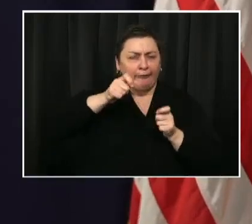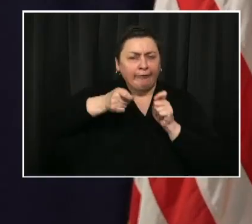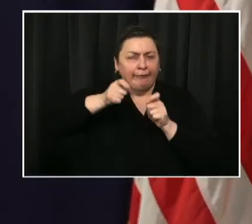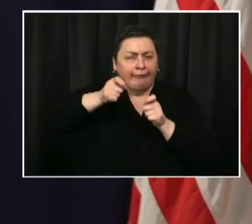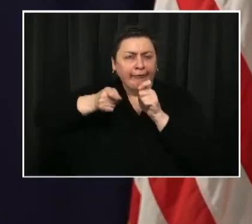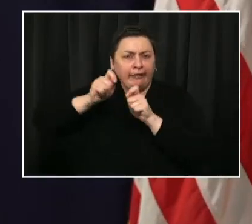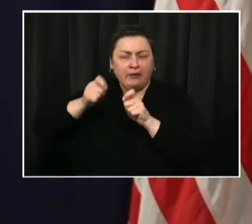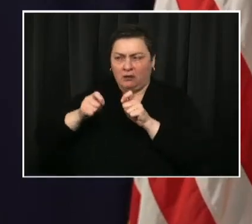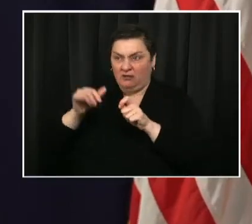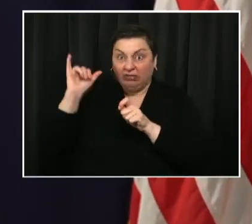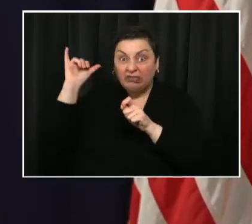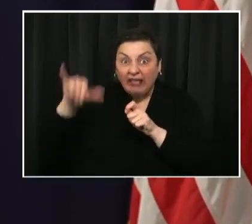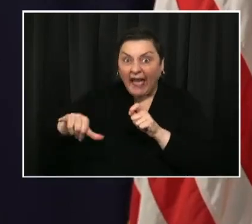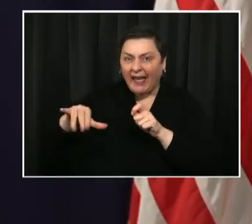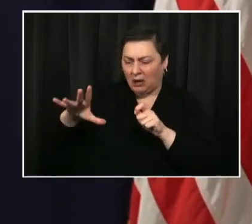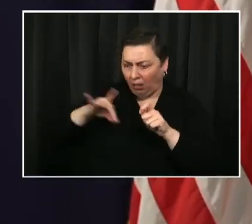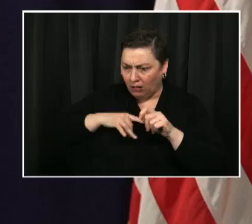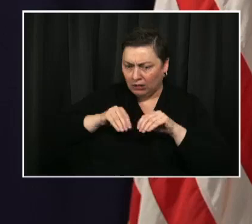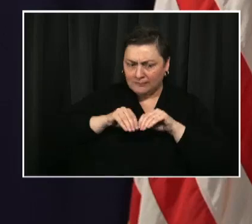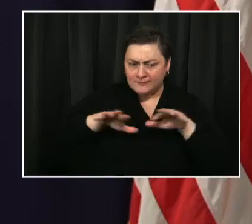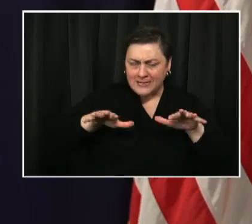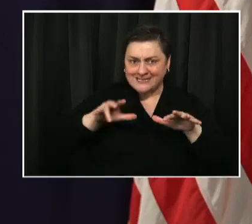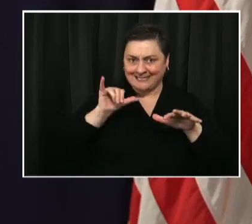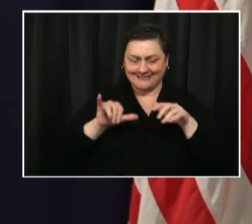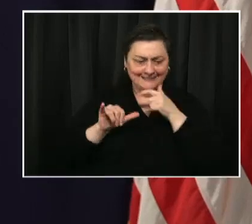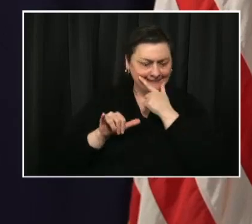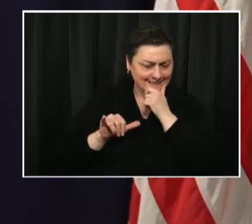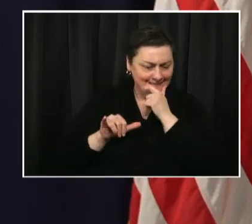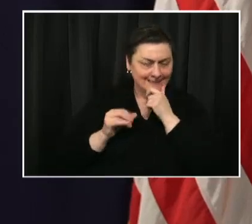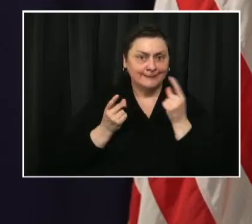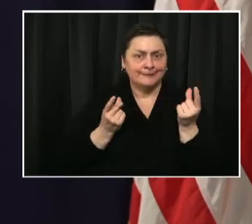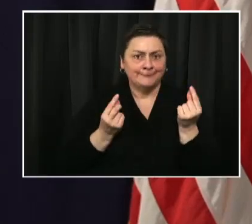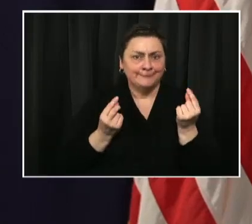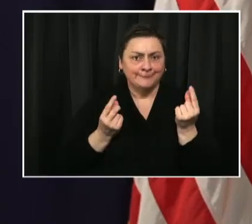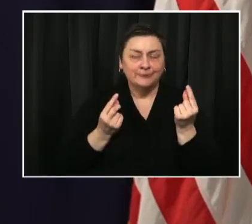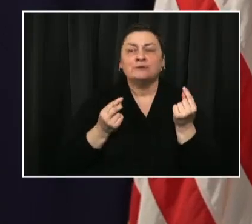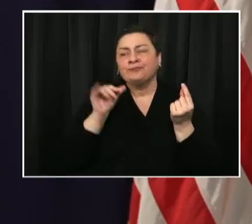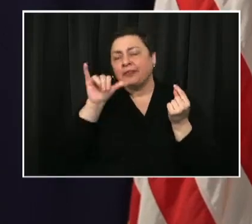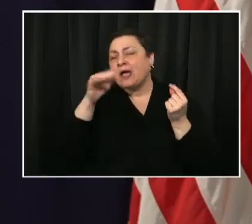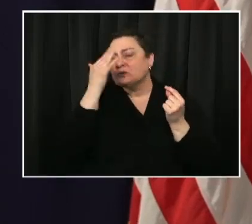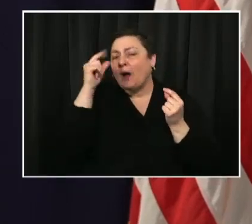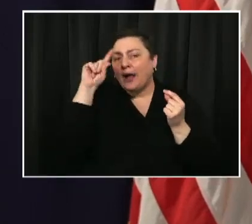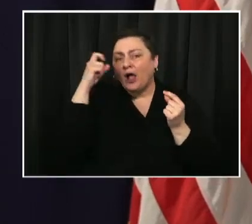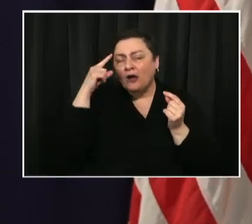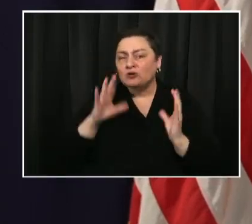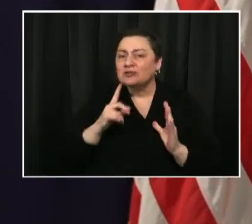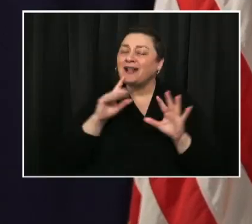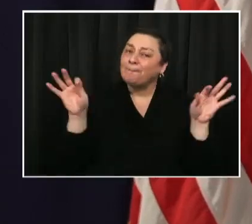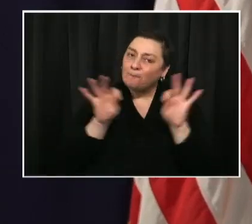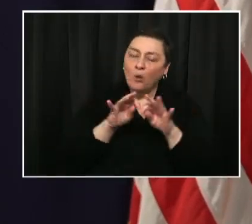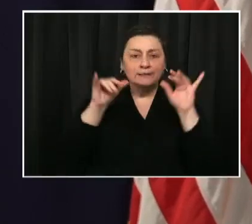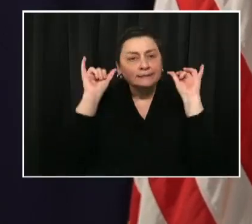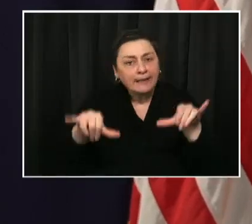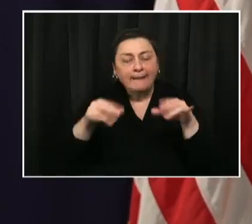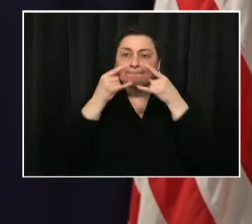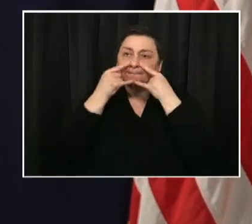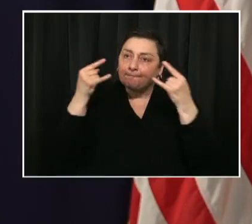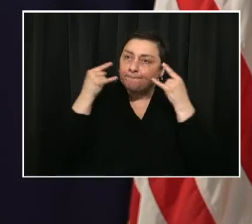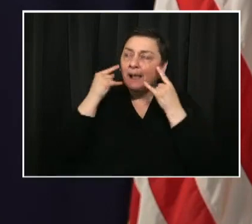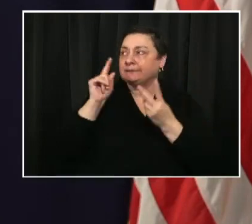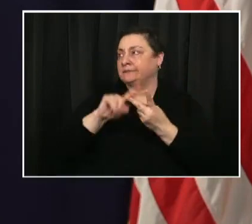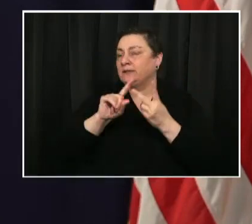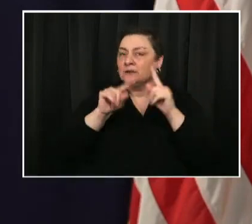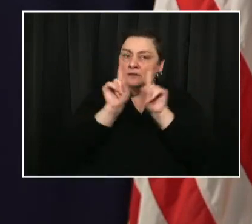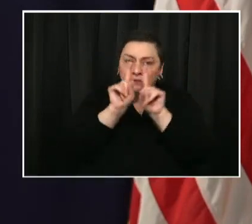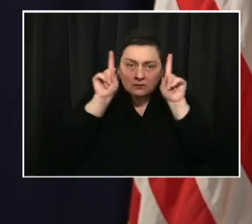think, this is the reason why masks continue to be important, as the governor was just saying. Social distancing continues to be important. But